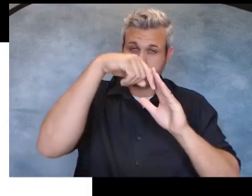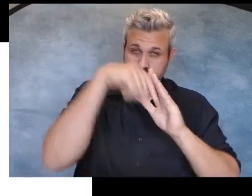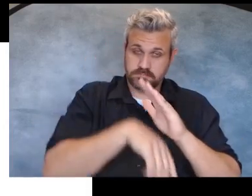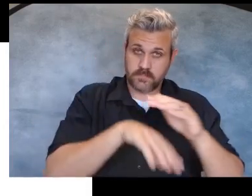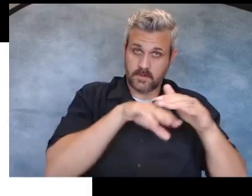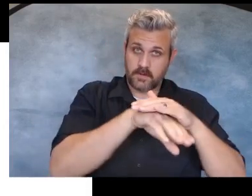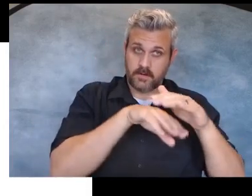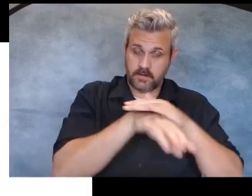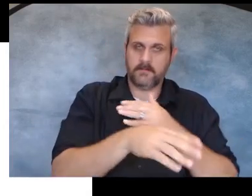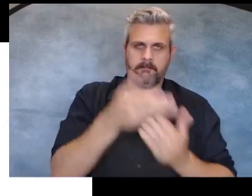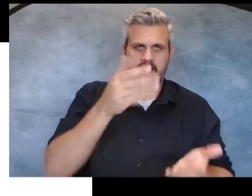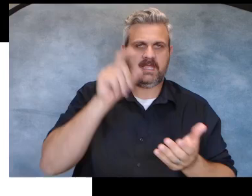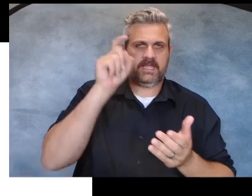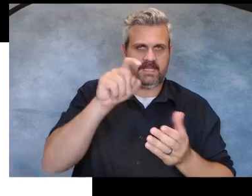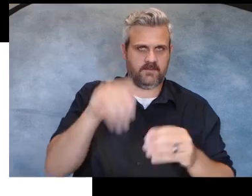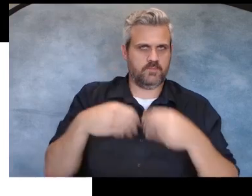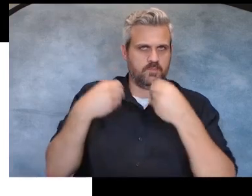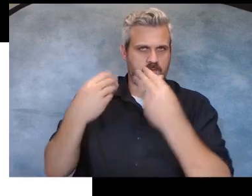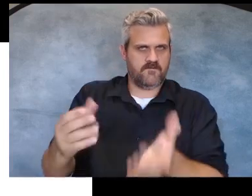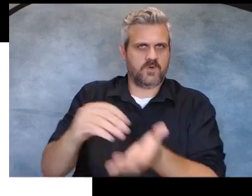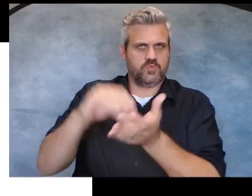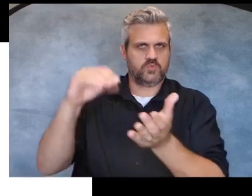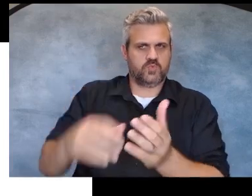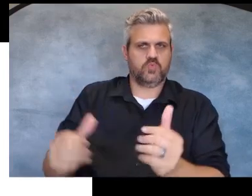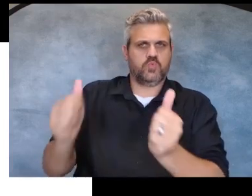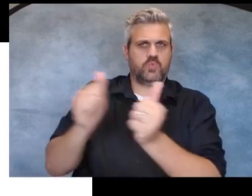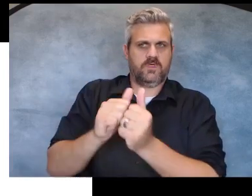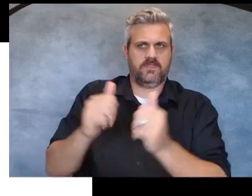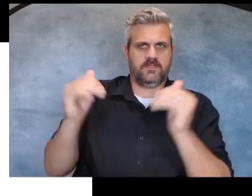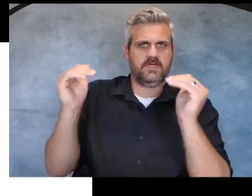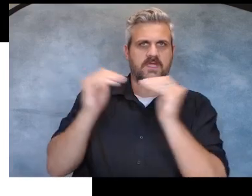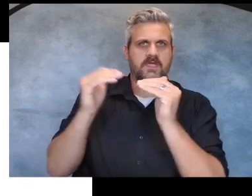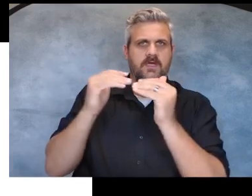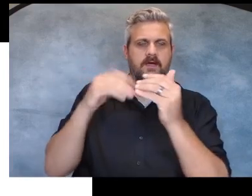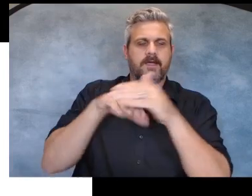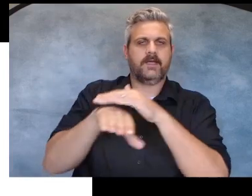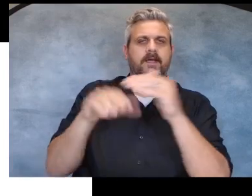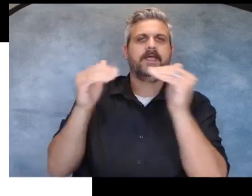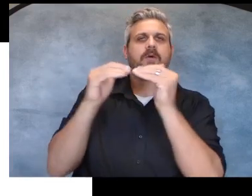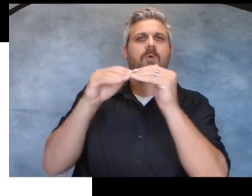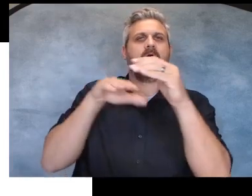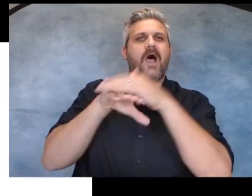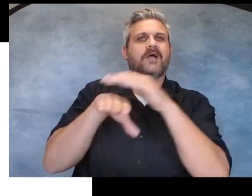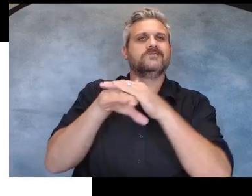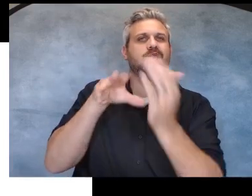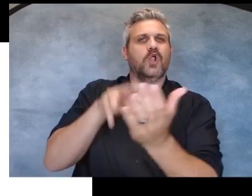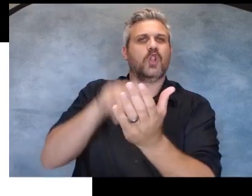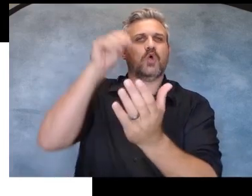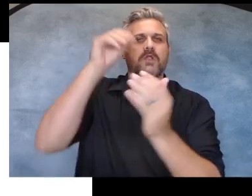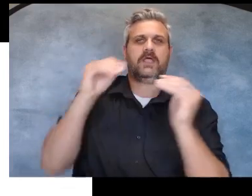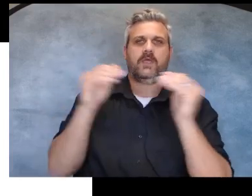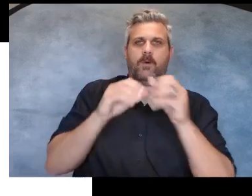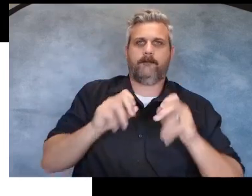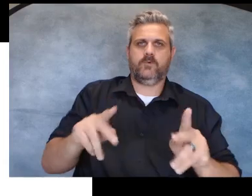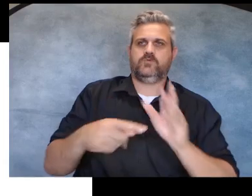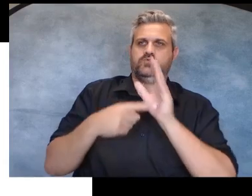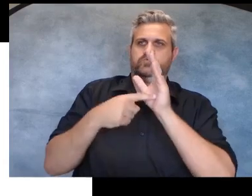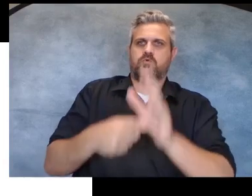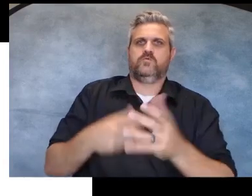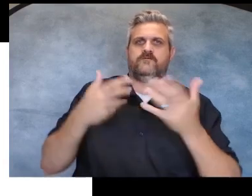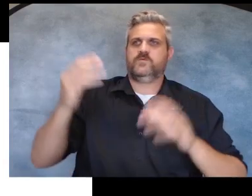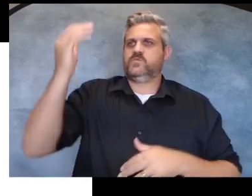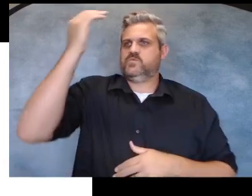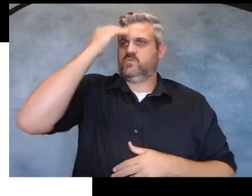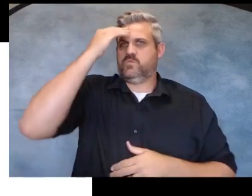intensive accommodations may be needed in order to provide a student with equal access to learning and equal opportunity to show what